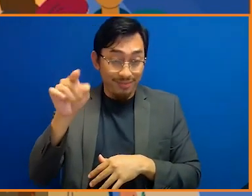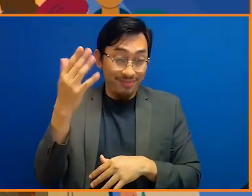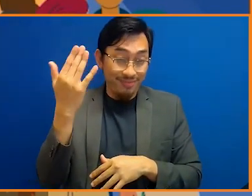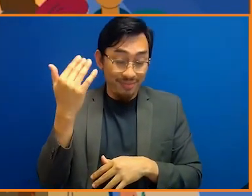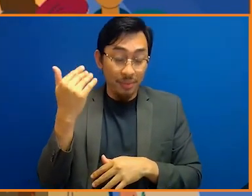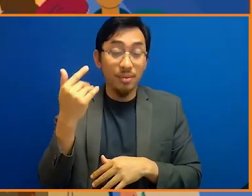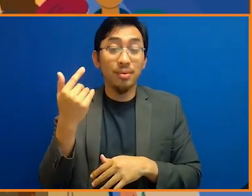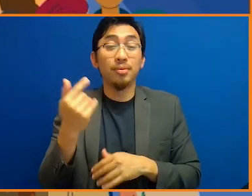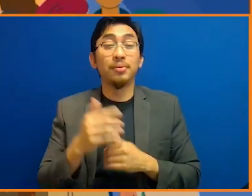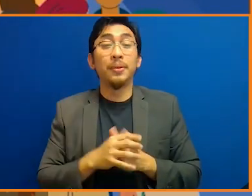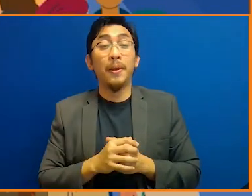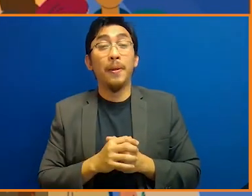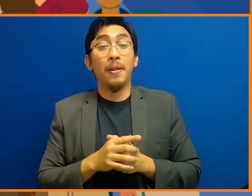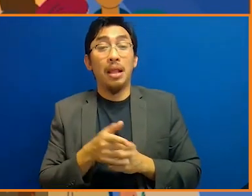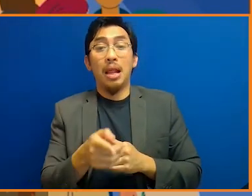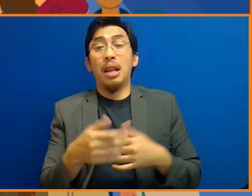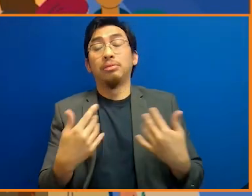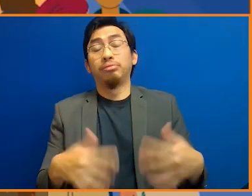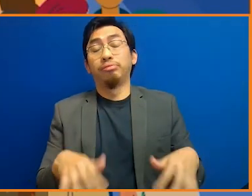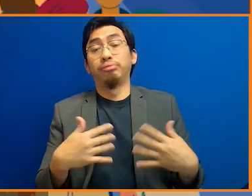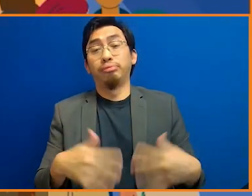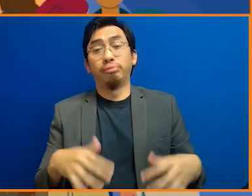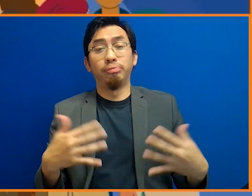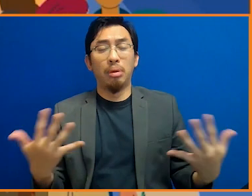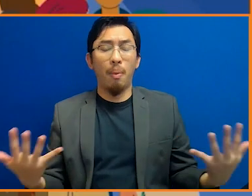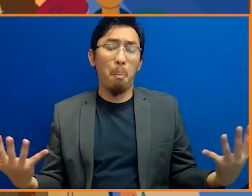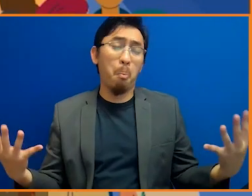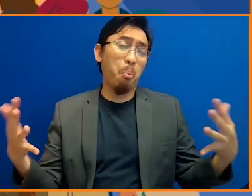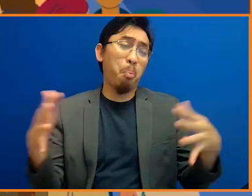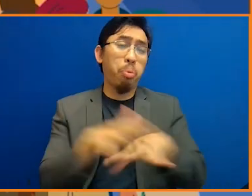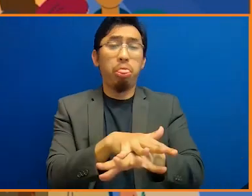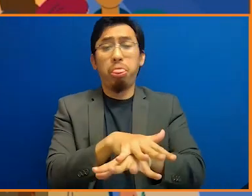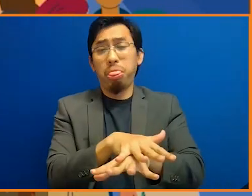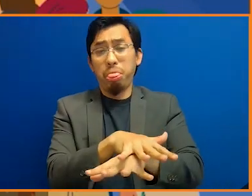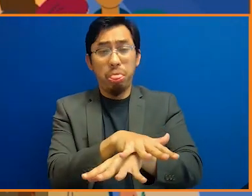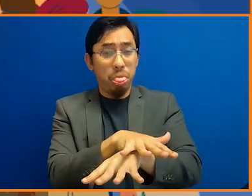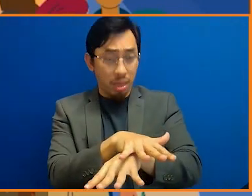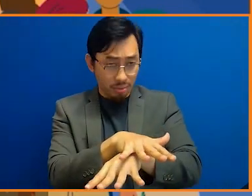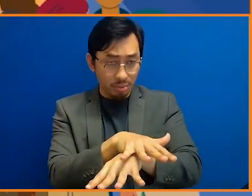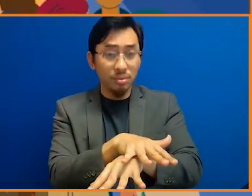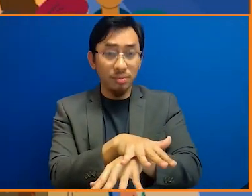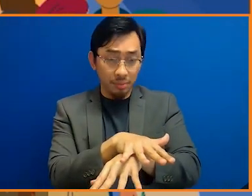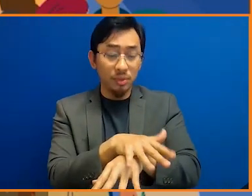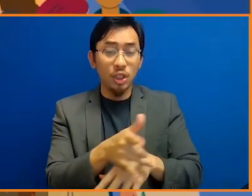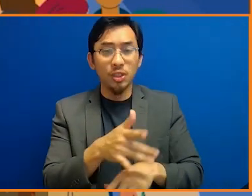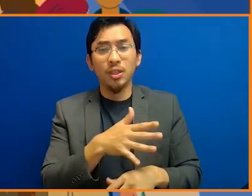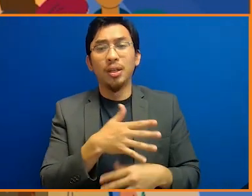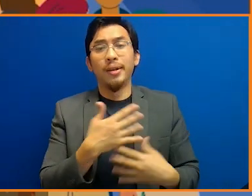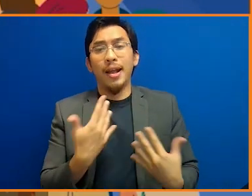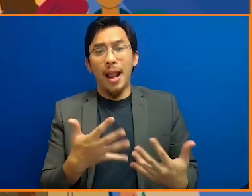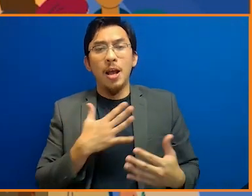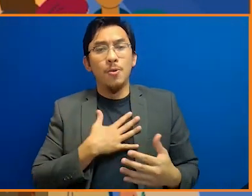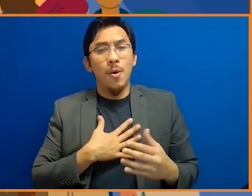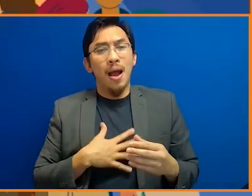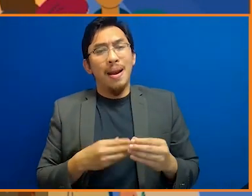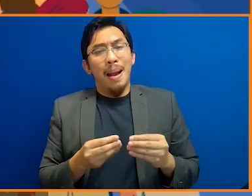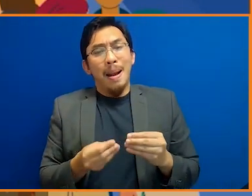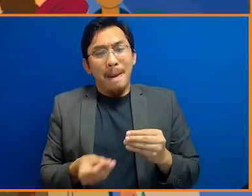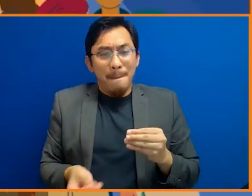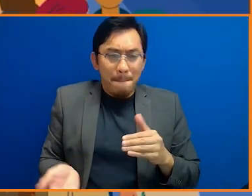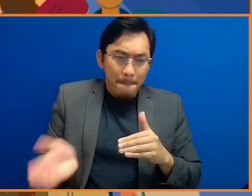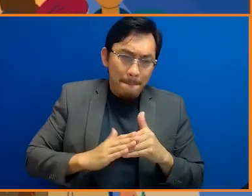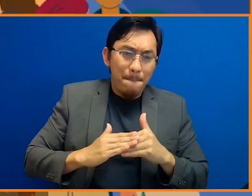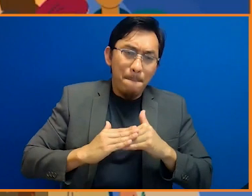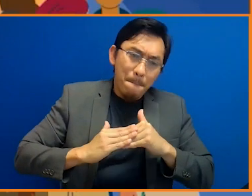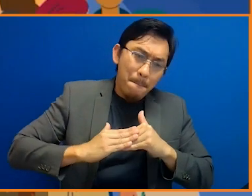the trees, but because of the tsunami, it destroyed everything. And once they would like to increase